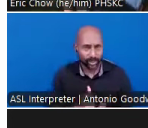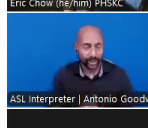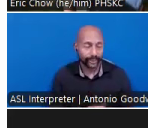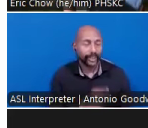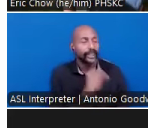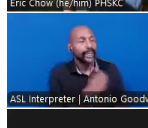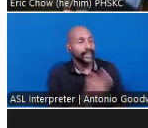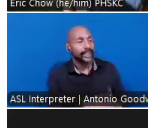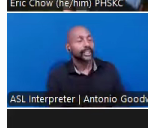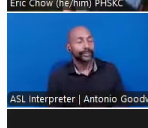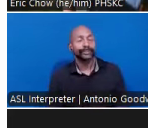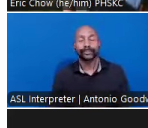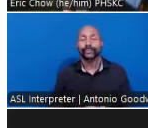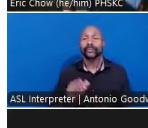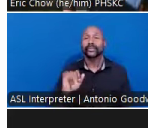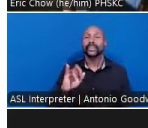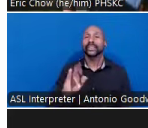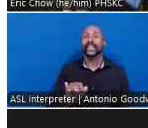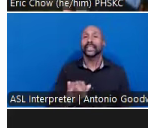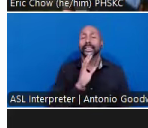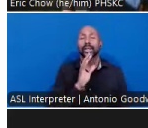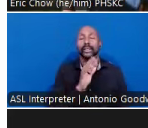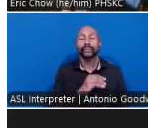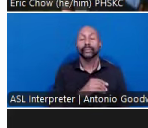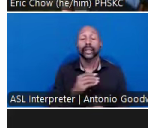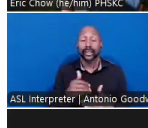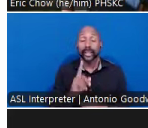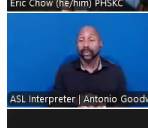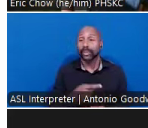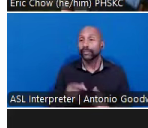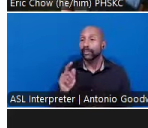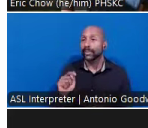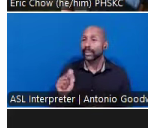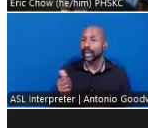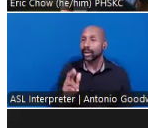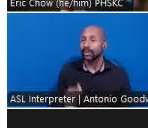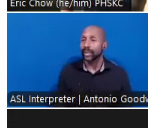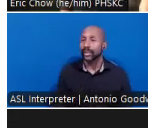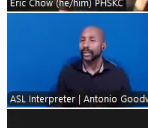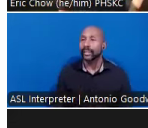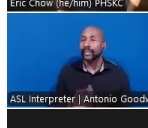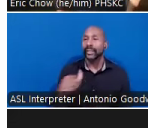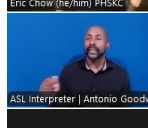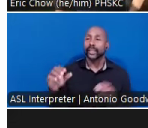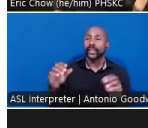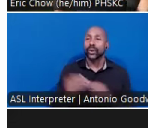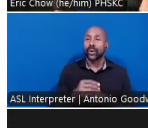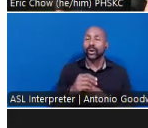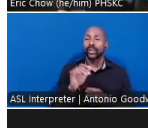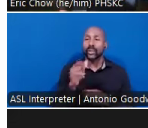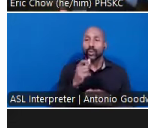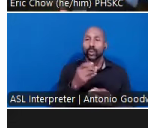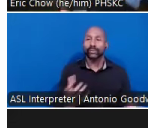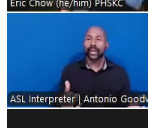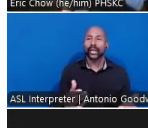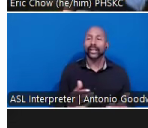Perfect. The next question is from Tara. Are there organizations that are providing free COVID testing materials